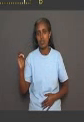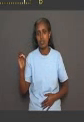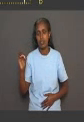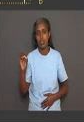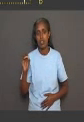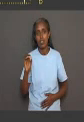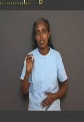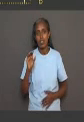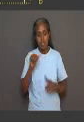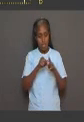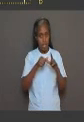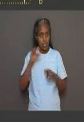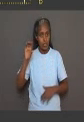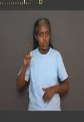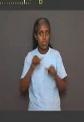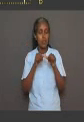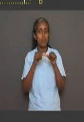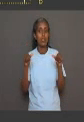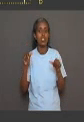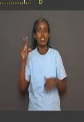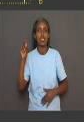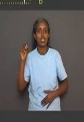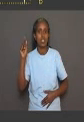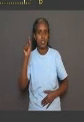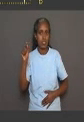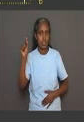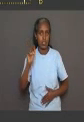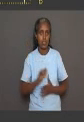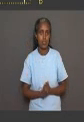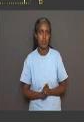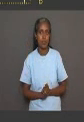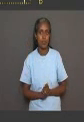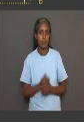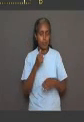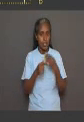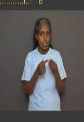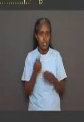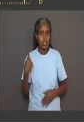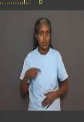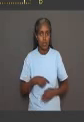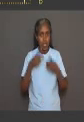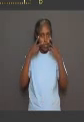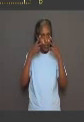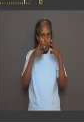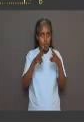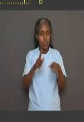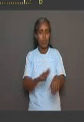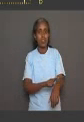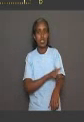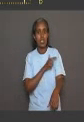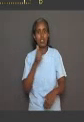Angle C measures 30 degrees. Since we are looking for the length